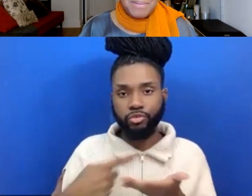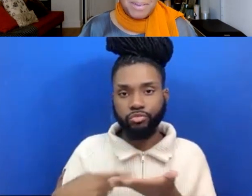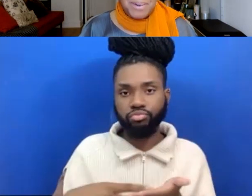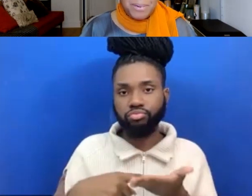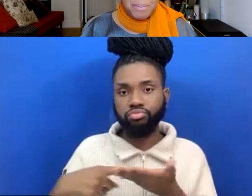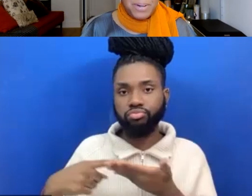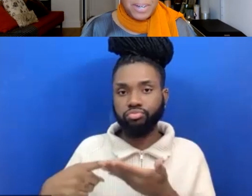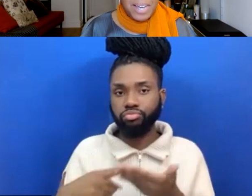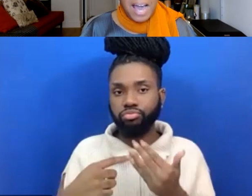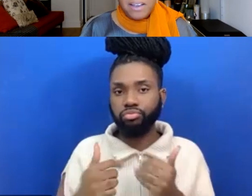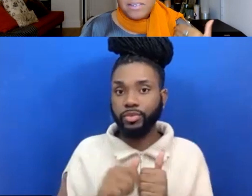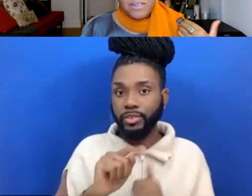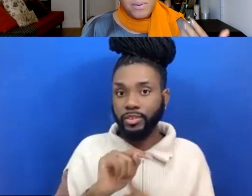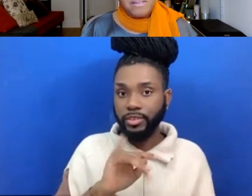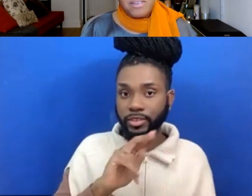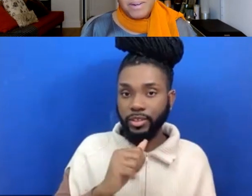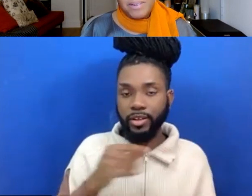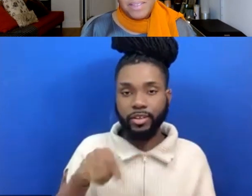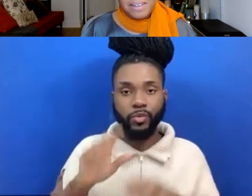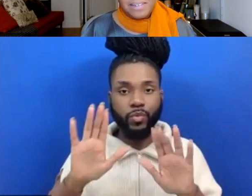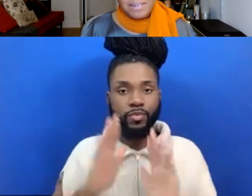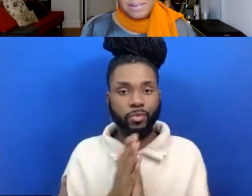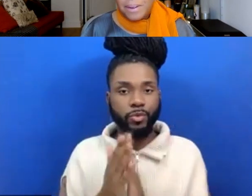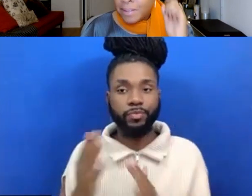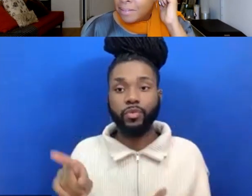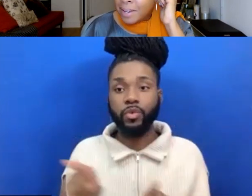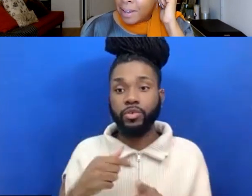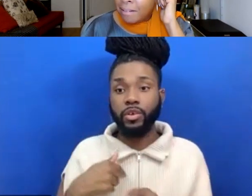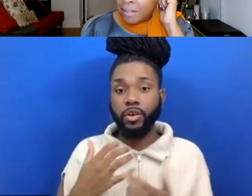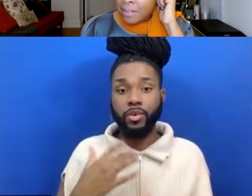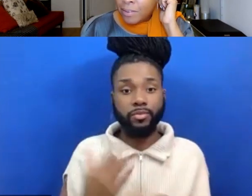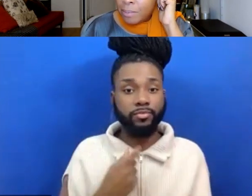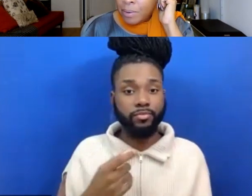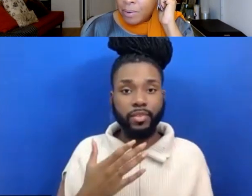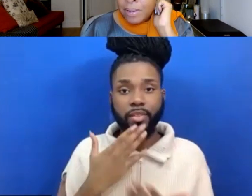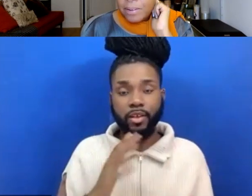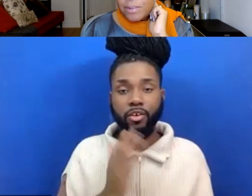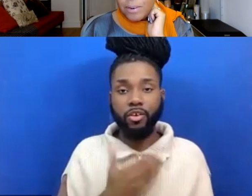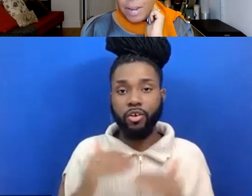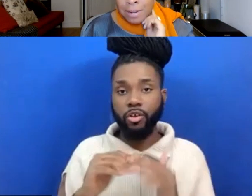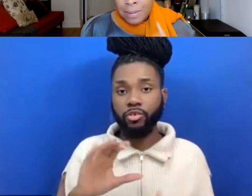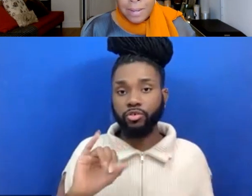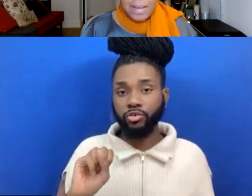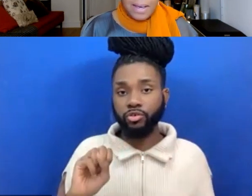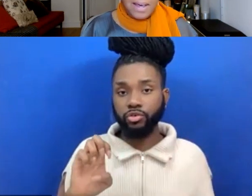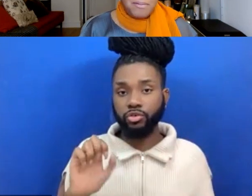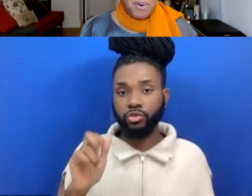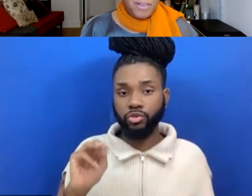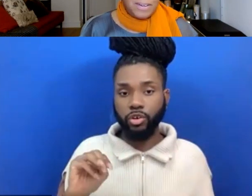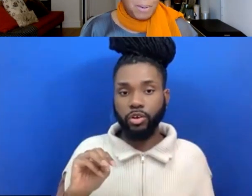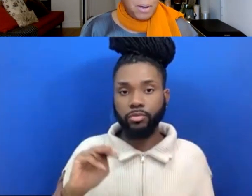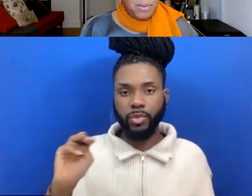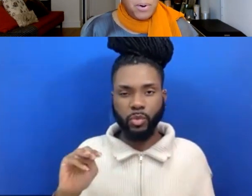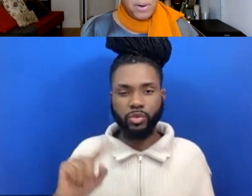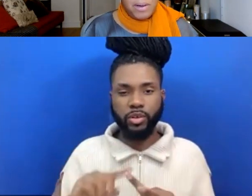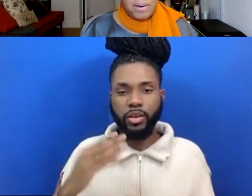and this really wonderful book. I also just want to give a special thanks to our dedicated colleagues Sean Mendoza and Sharon Harris for all